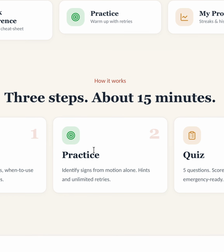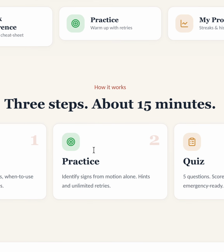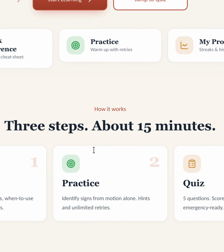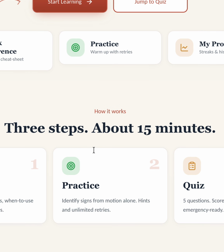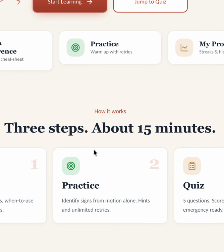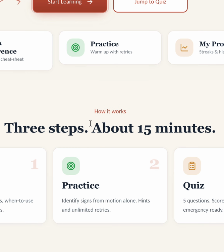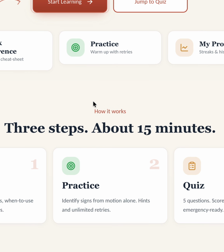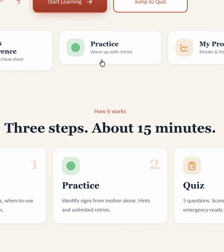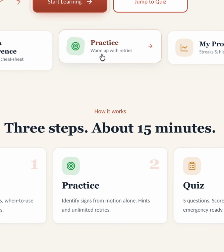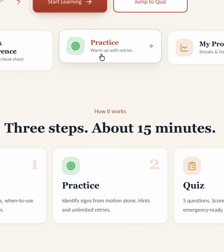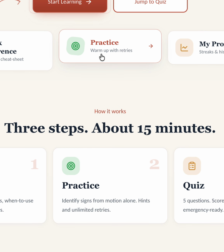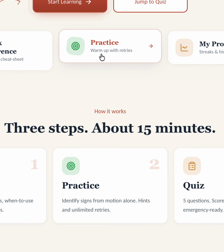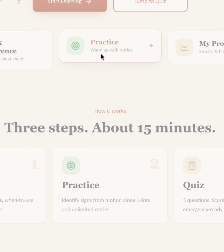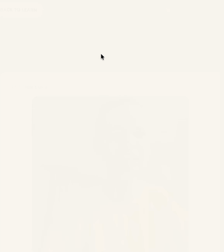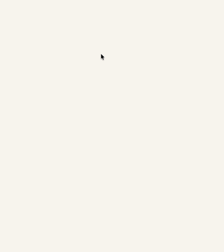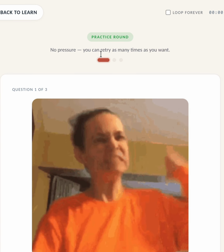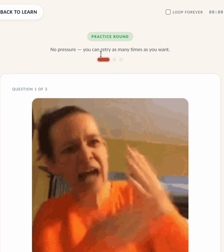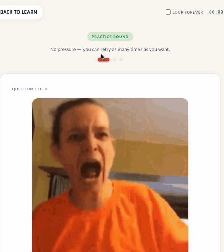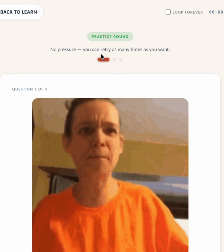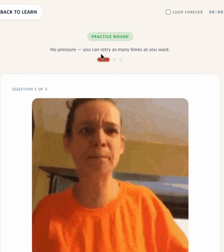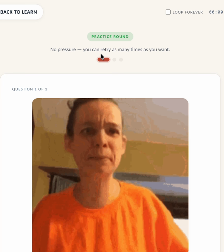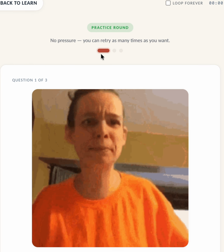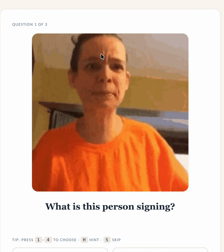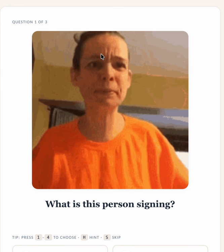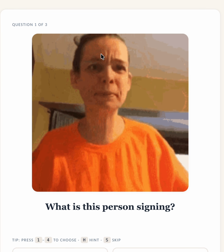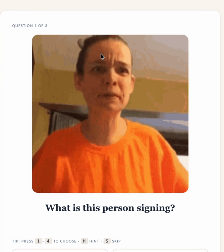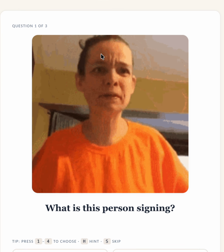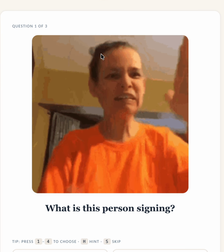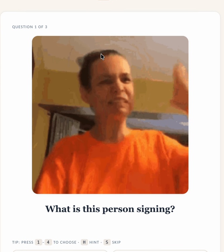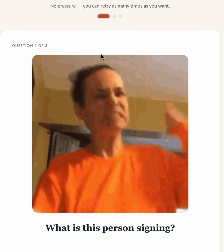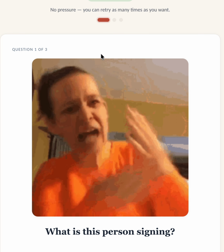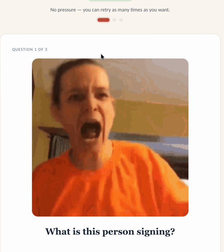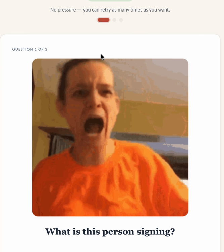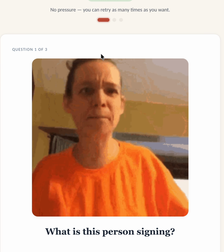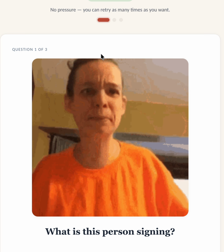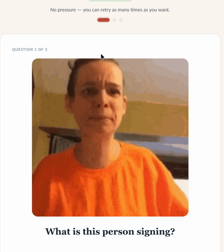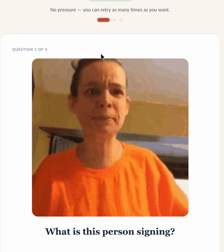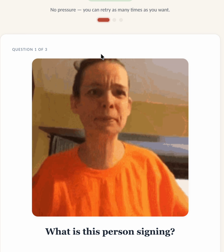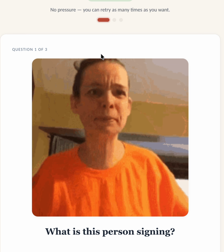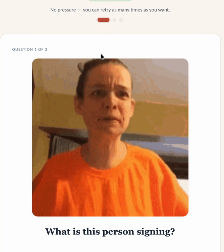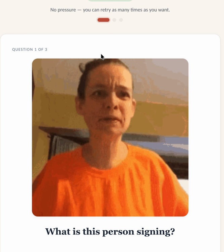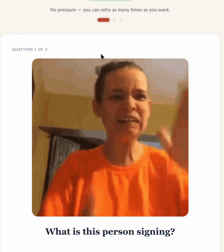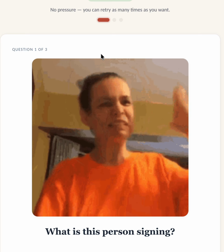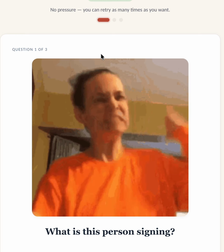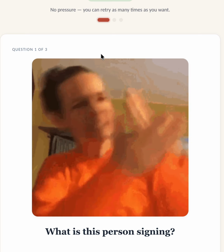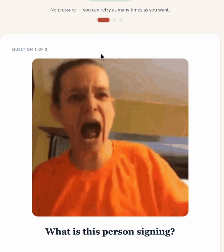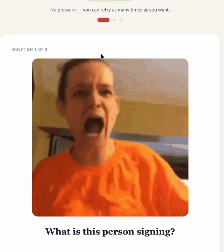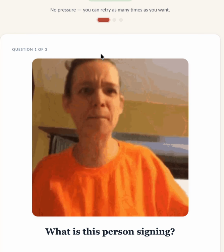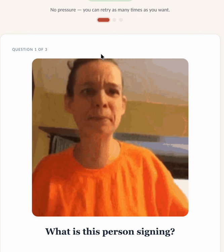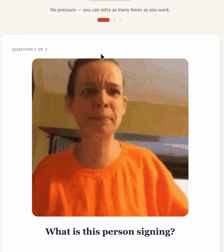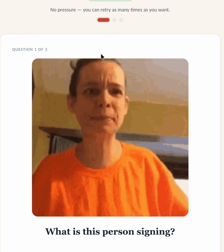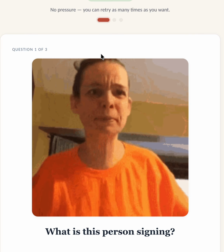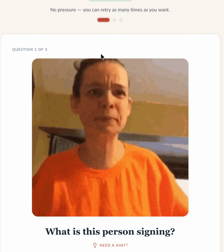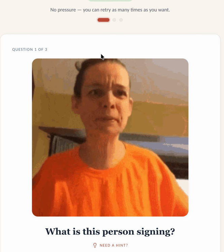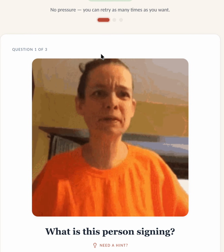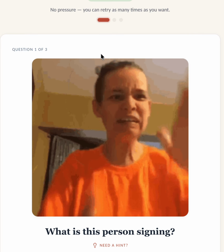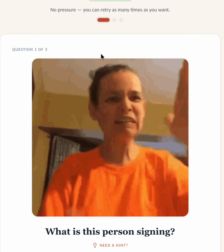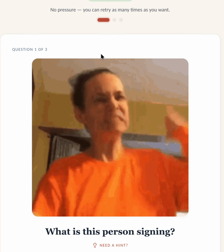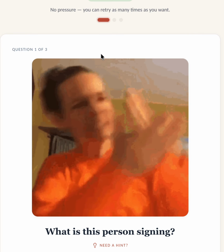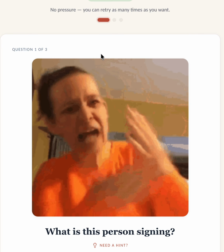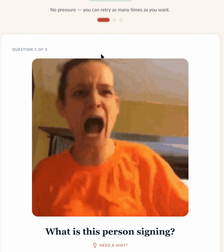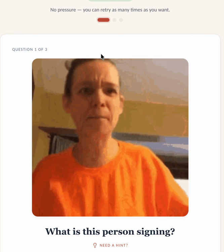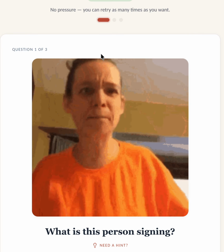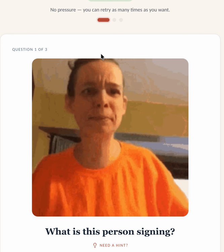anyways learning, it's better that if you have something to practice with, right? See, here I am wondering what the sign is,